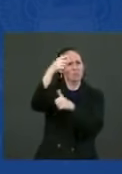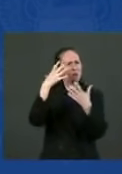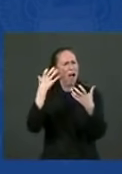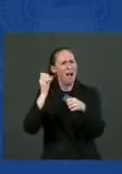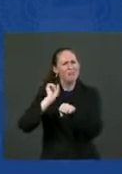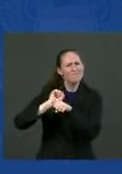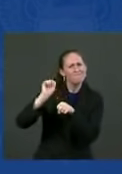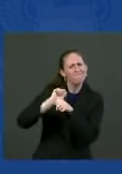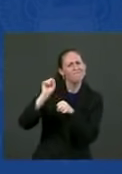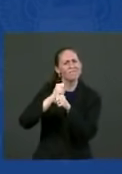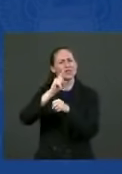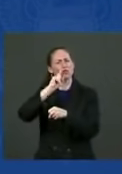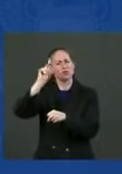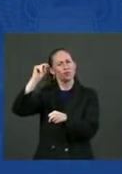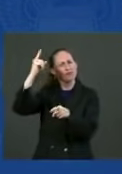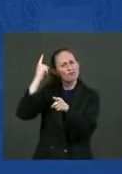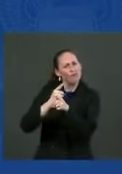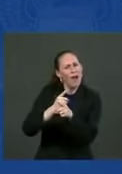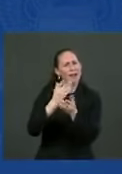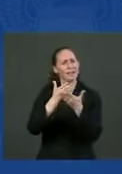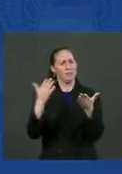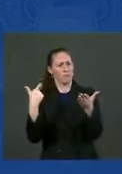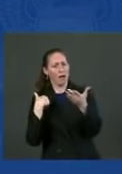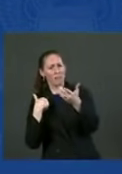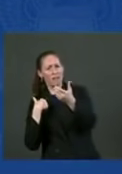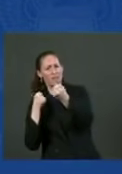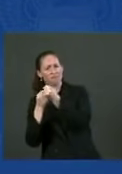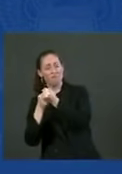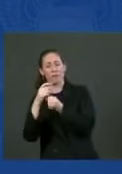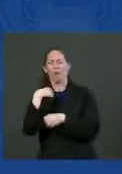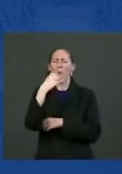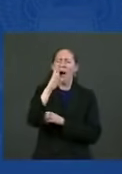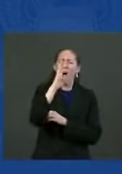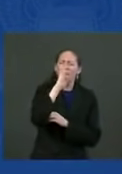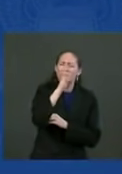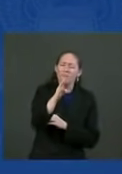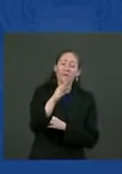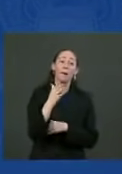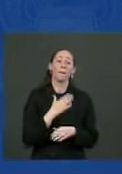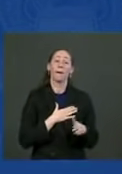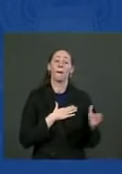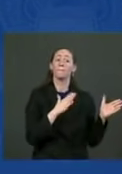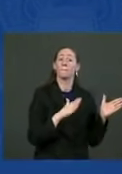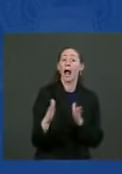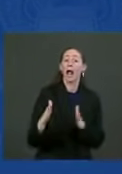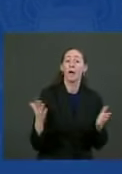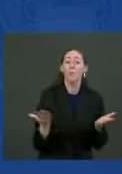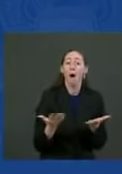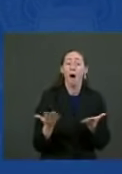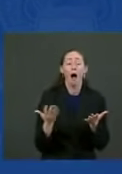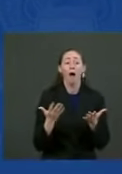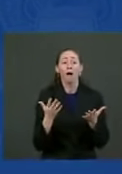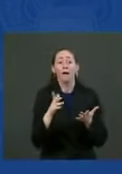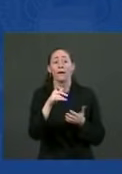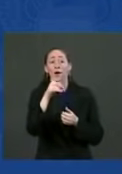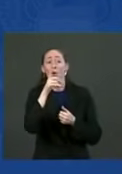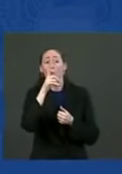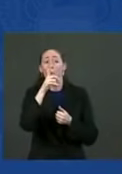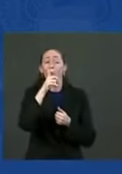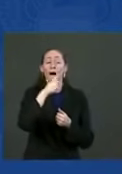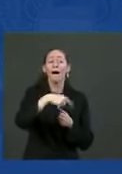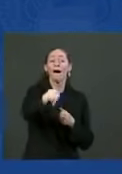side. Let me be blunt. My plan also takes on elected officials in states that are undermining